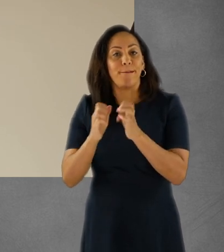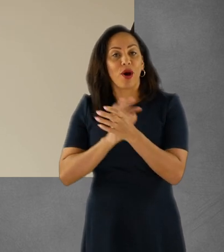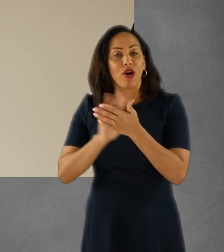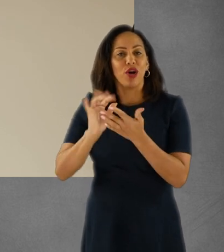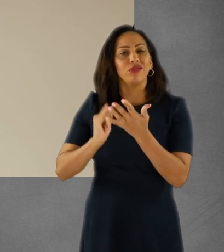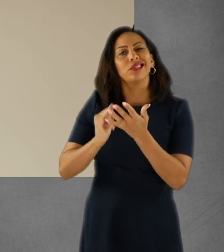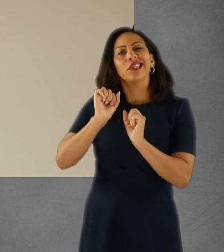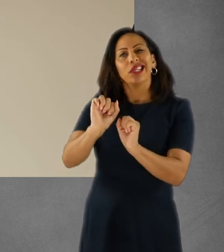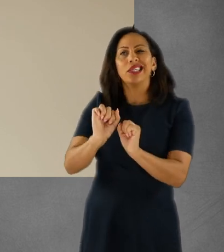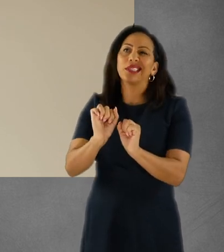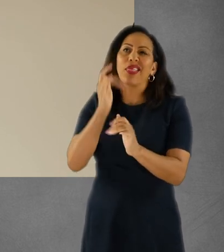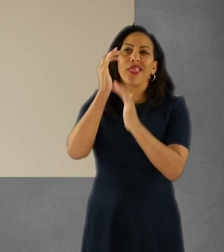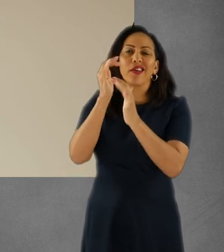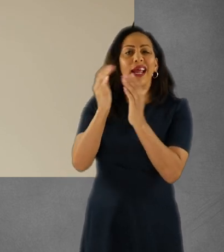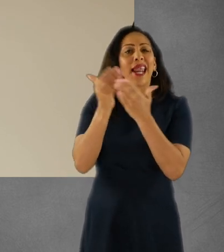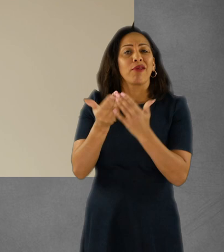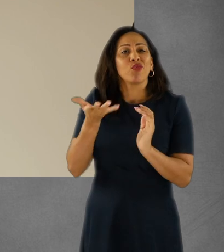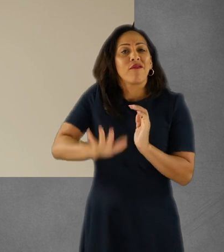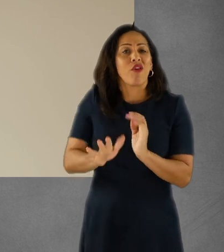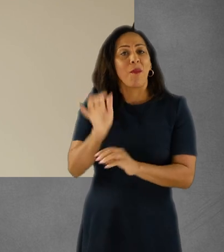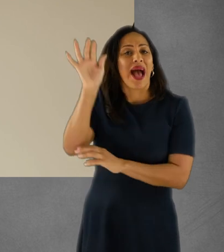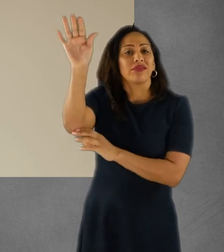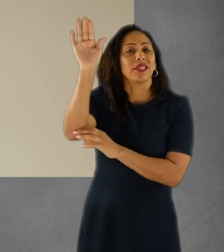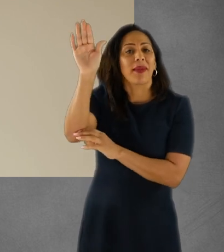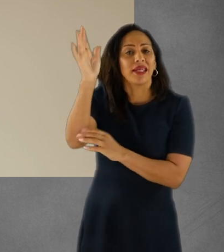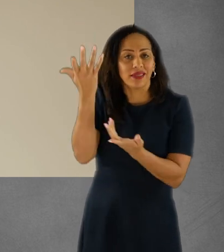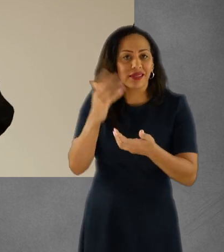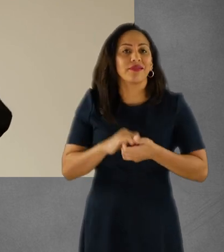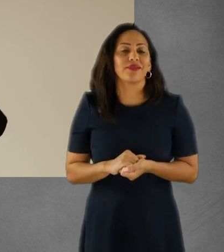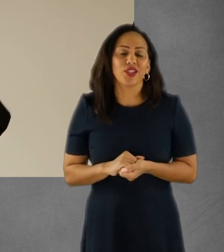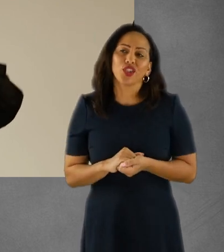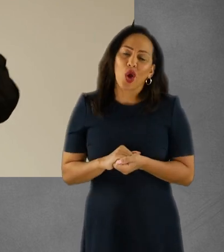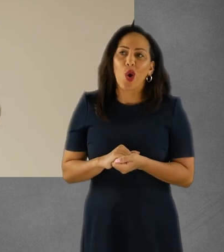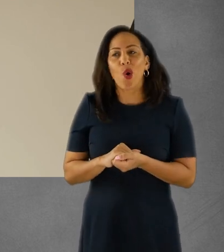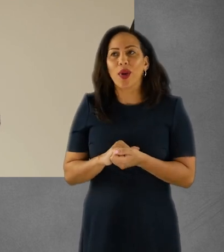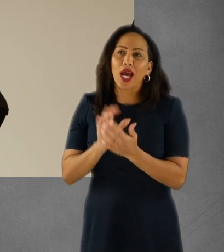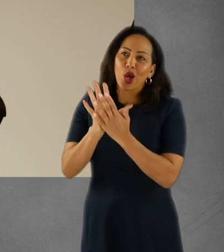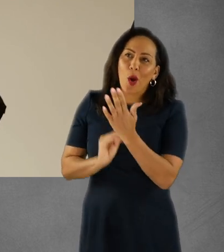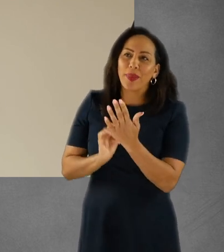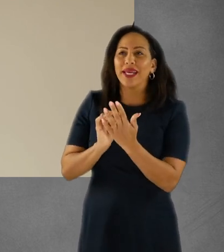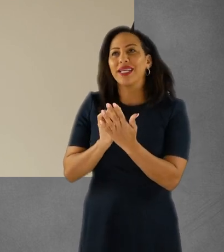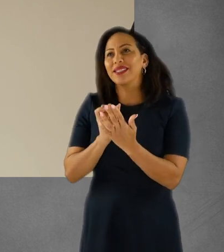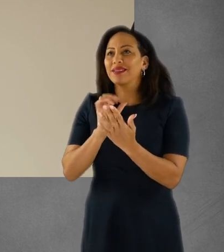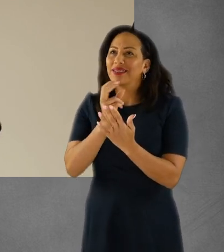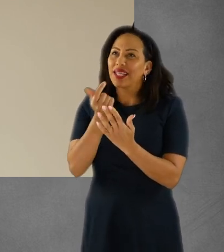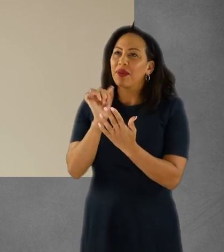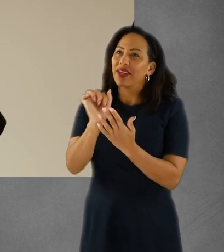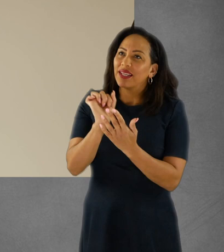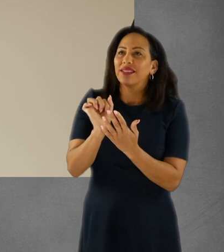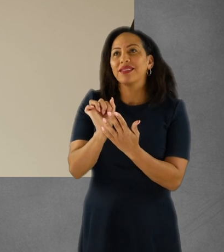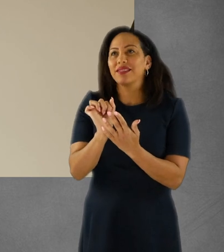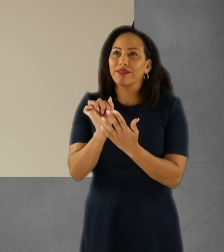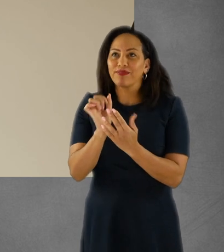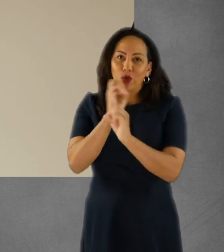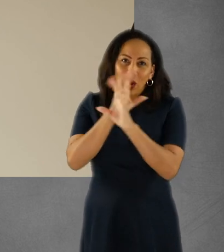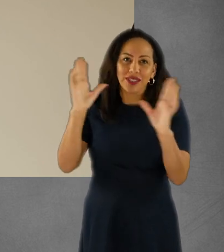space. So we kind of started from that practice of cut up, and then also kind of a lot of original